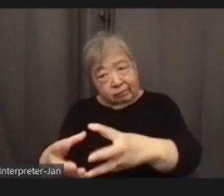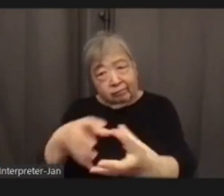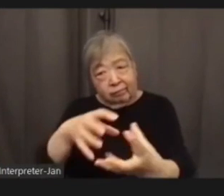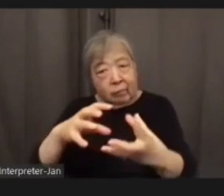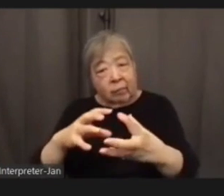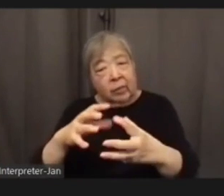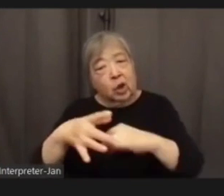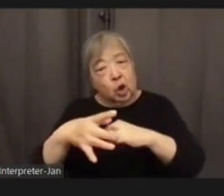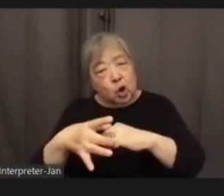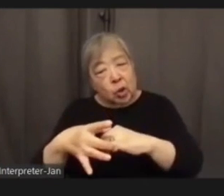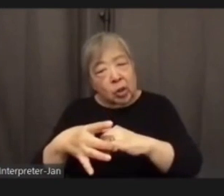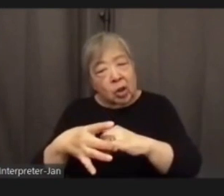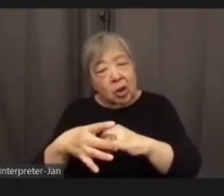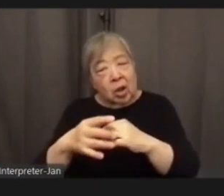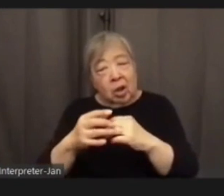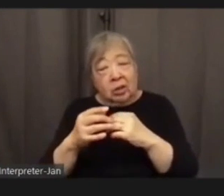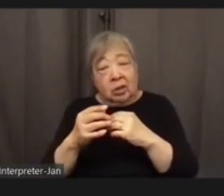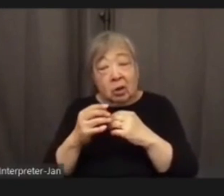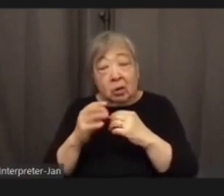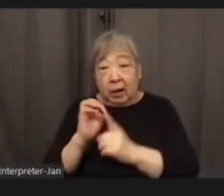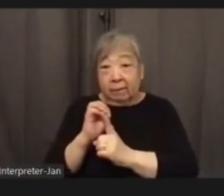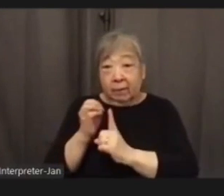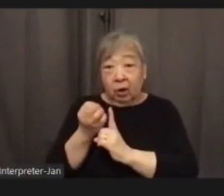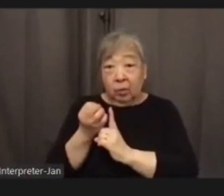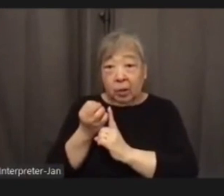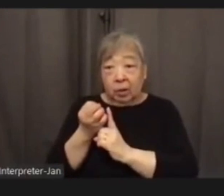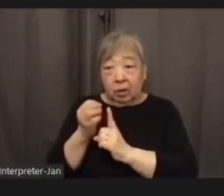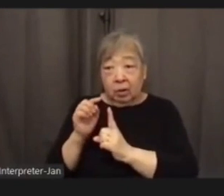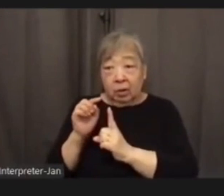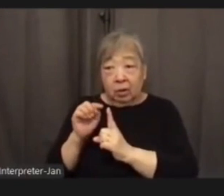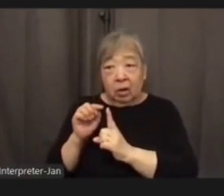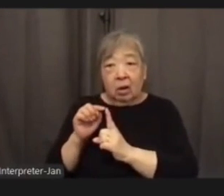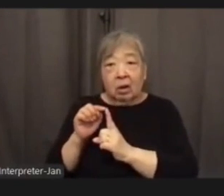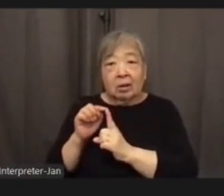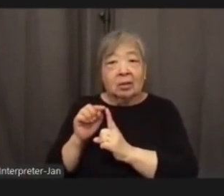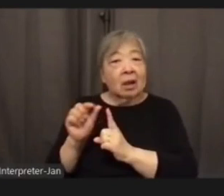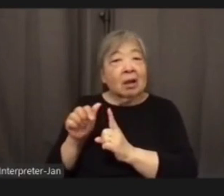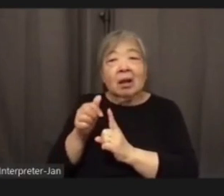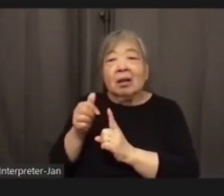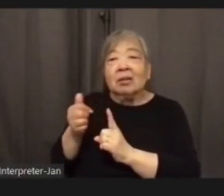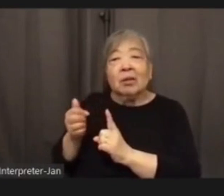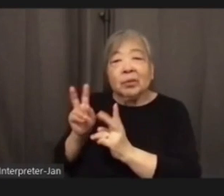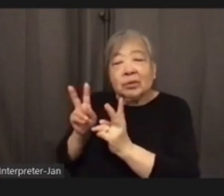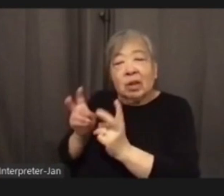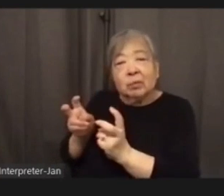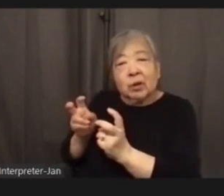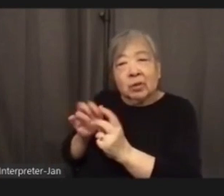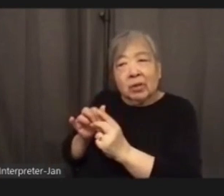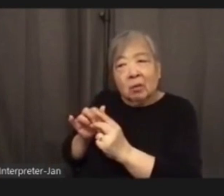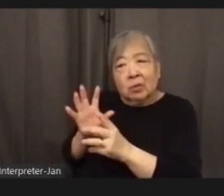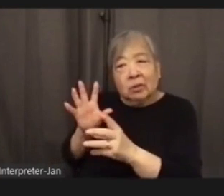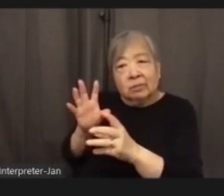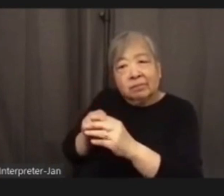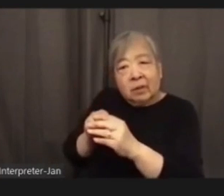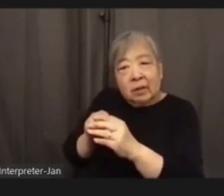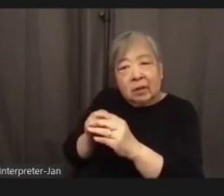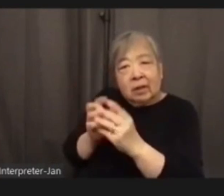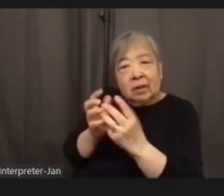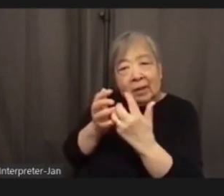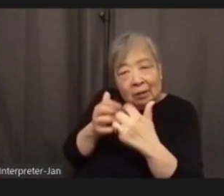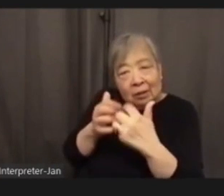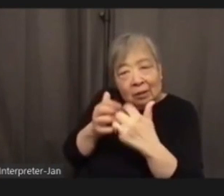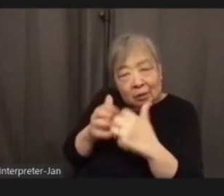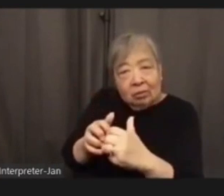And so the environment became another subject that was integral to Fandango